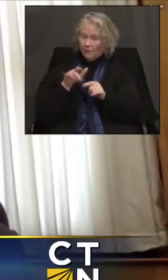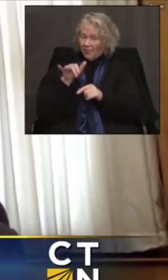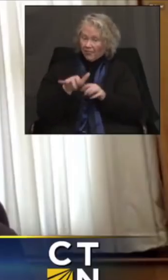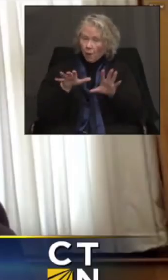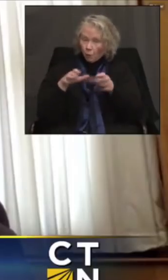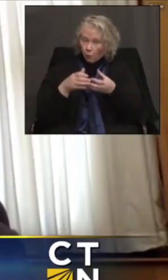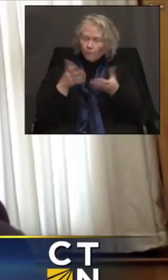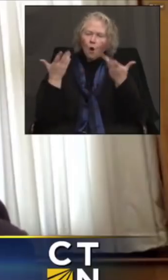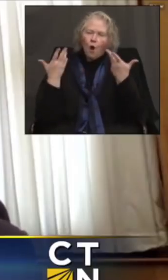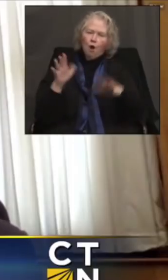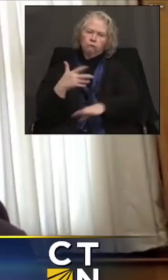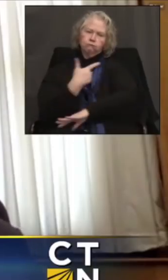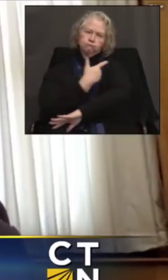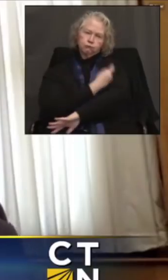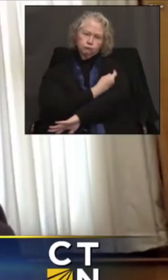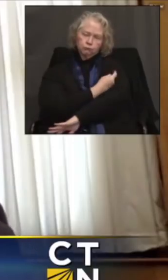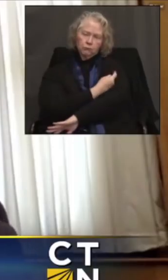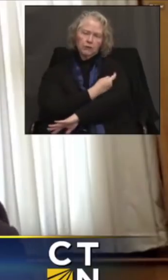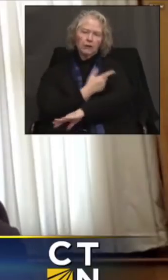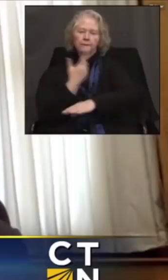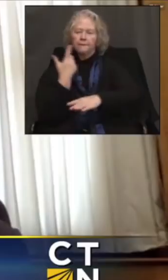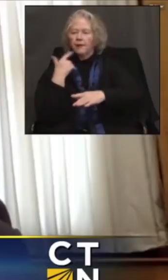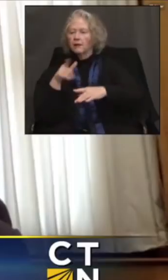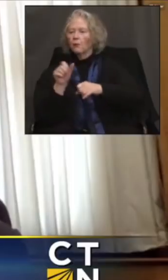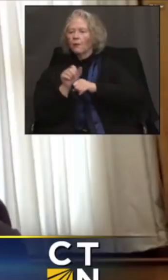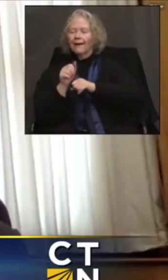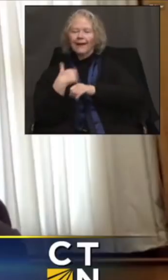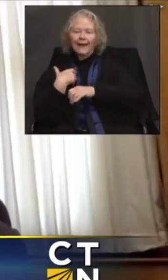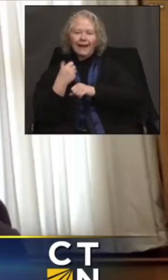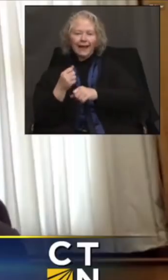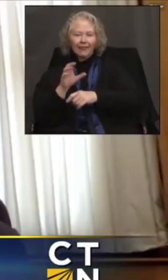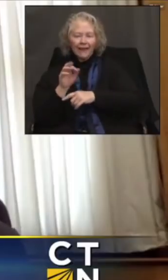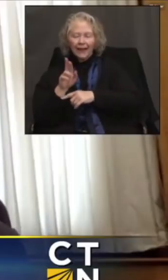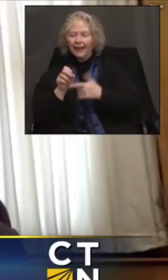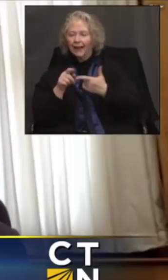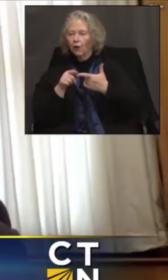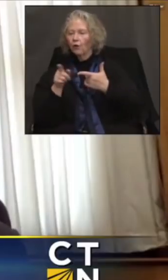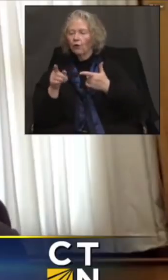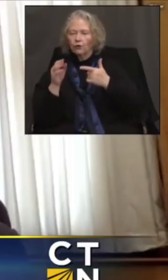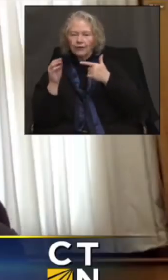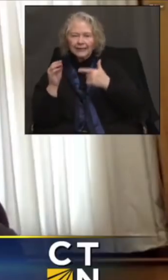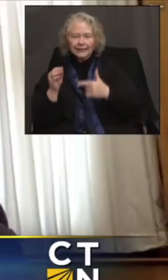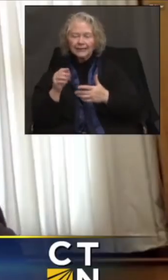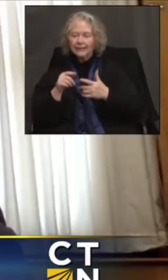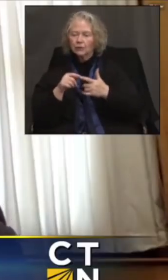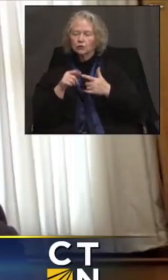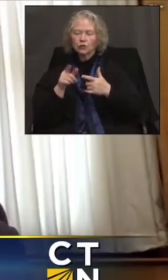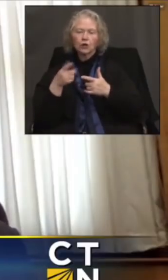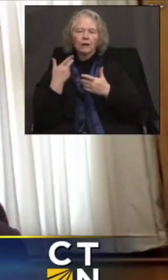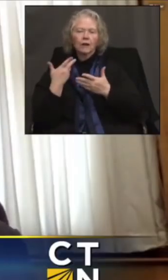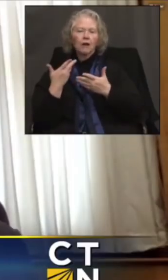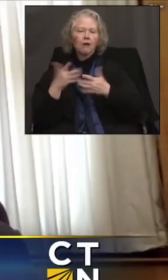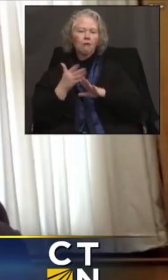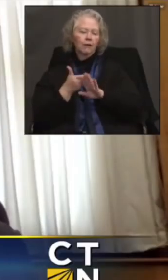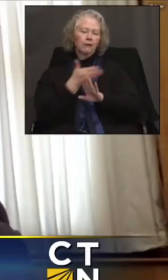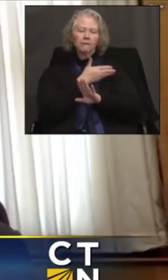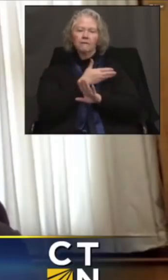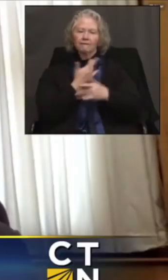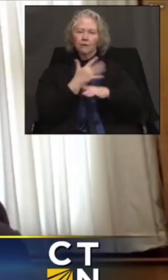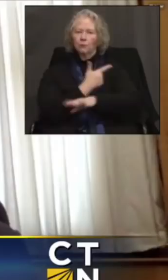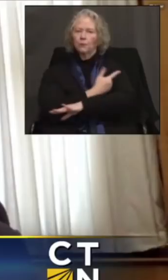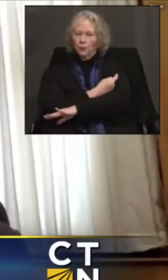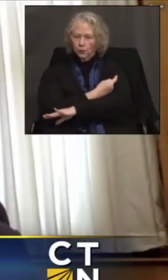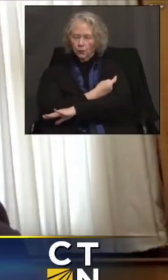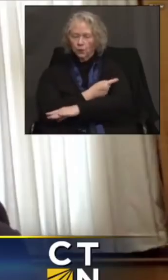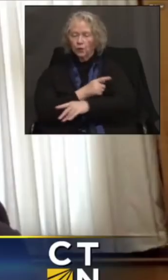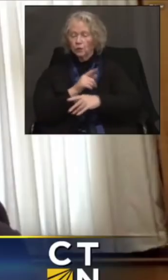been vaccinated because they work in a healthcare setting or they're an educator, have gone in a prior phase. So by the time, we get to